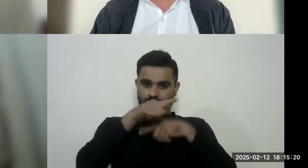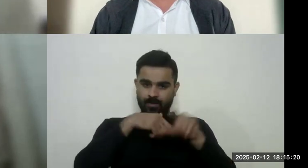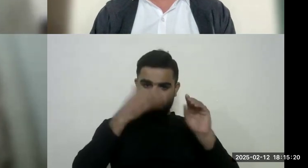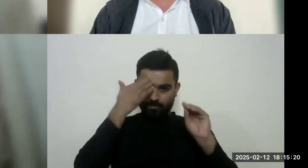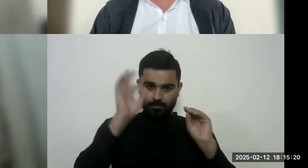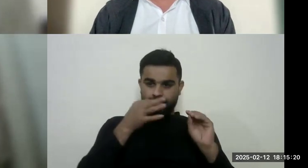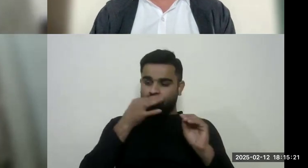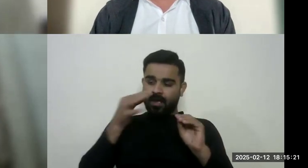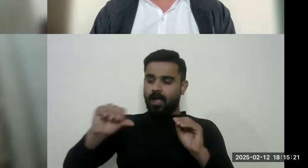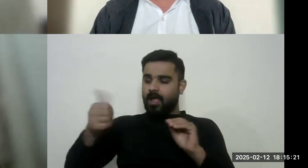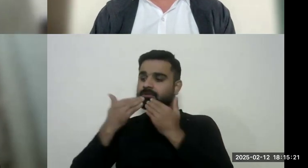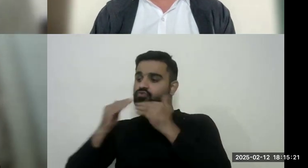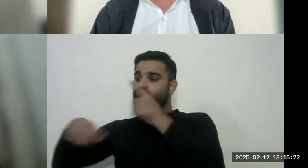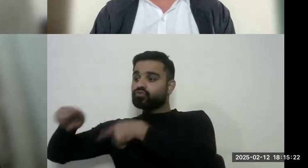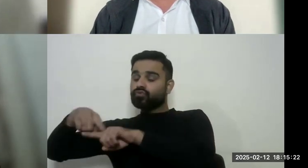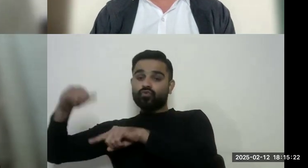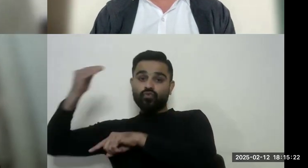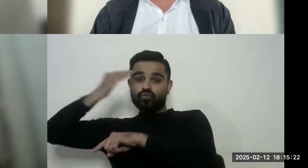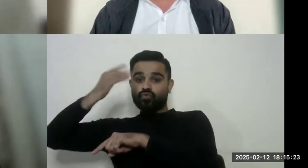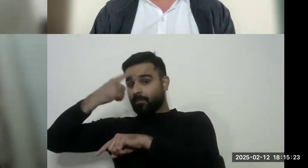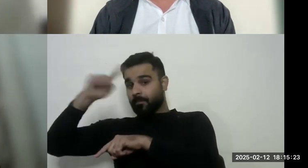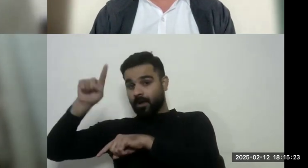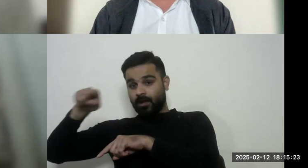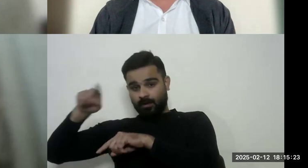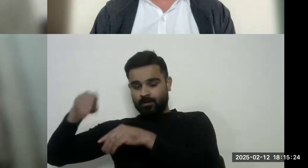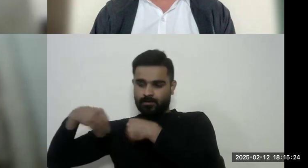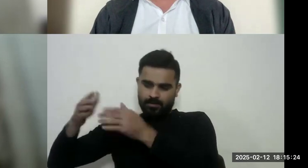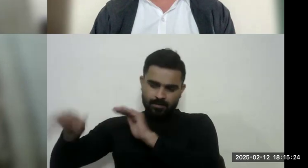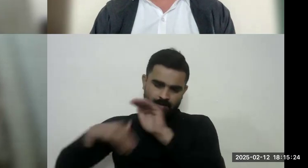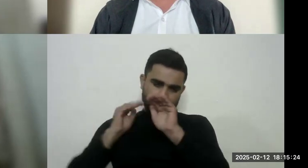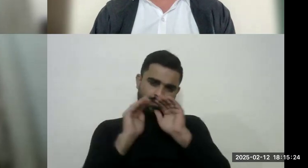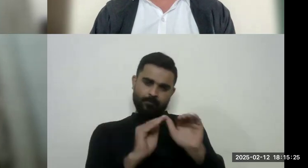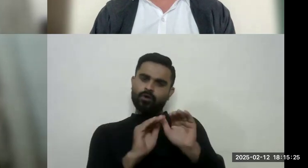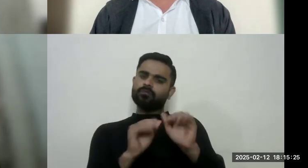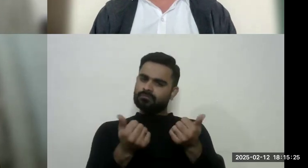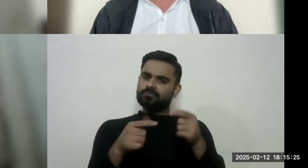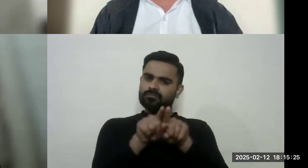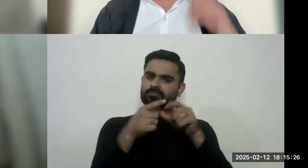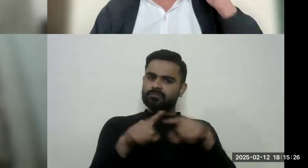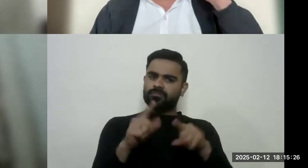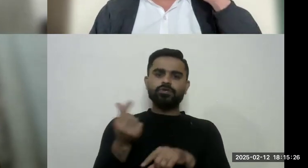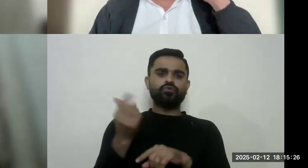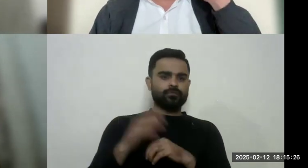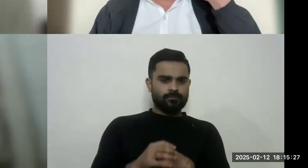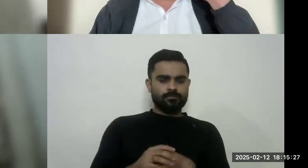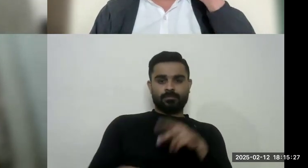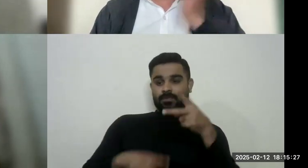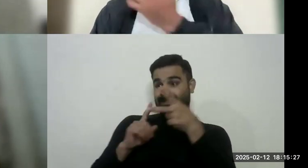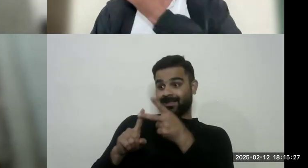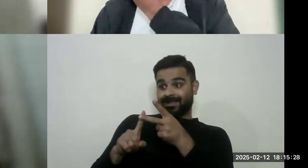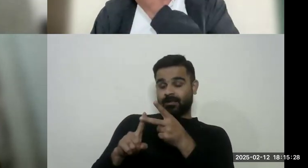you could ask the other students who know Marathi to give you support as well, right, when they use it. You can also